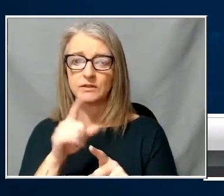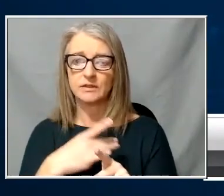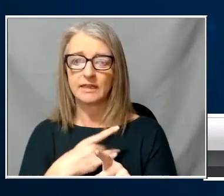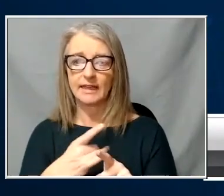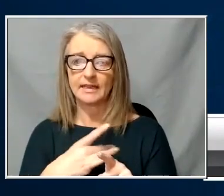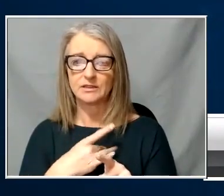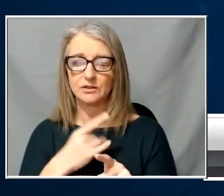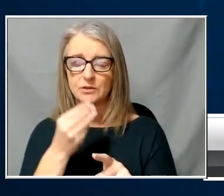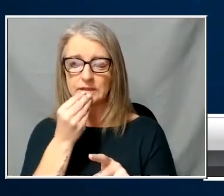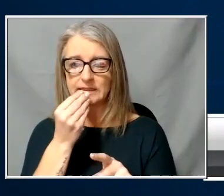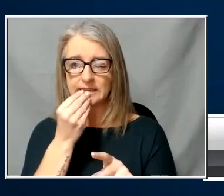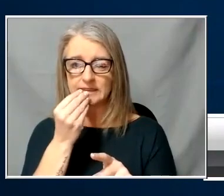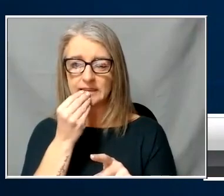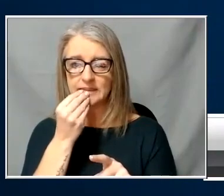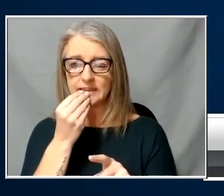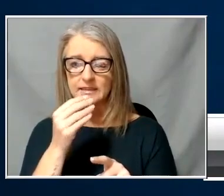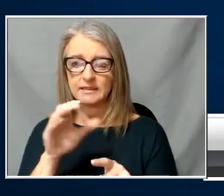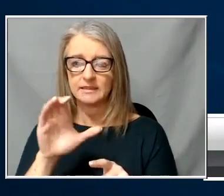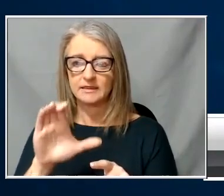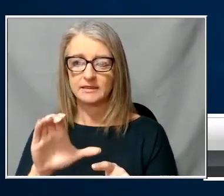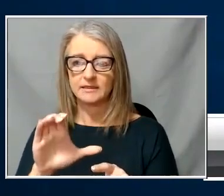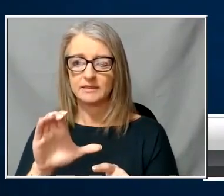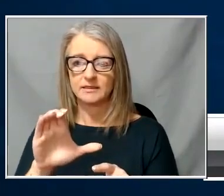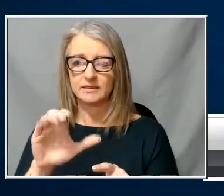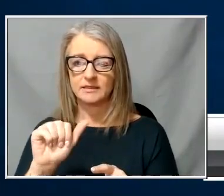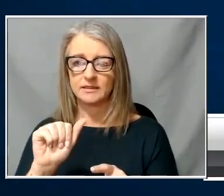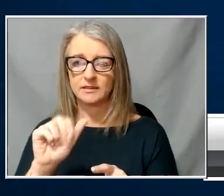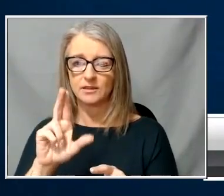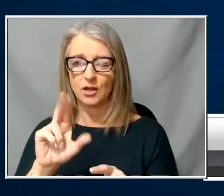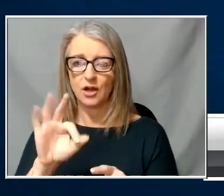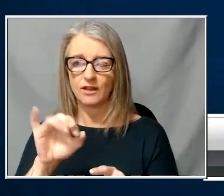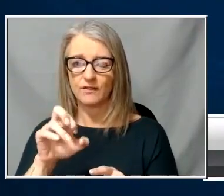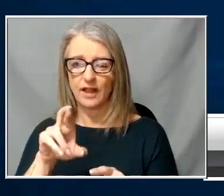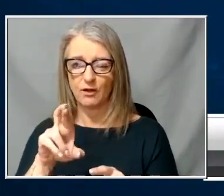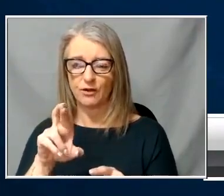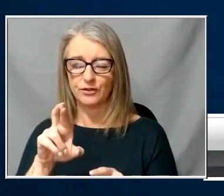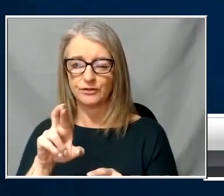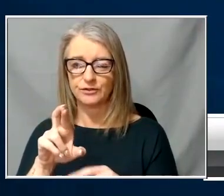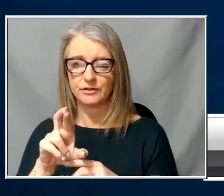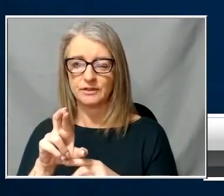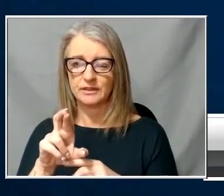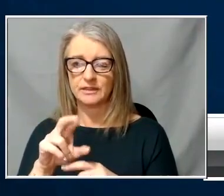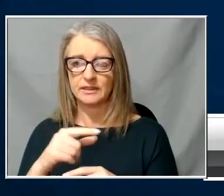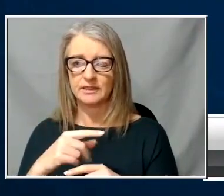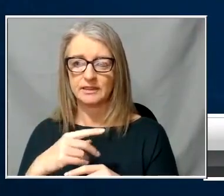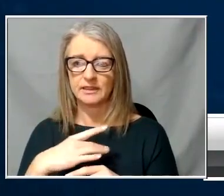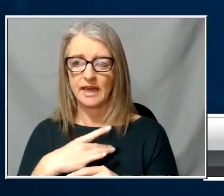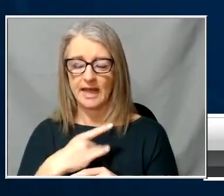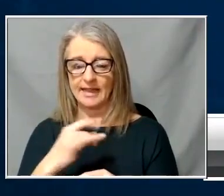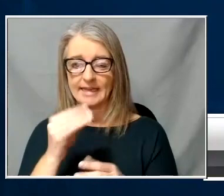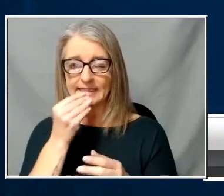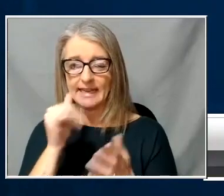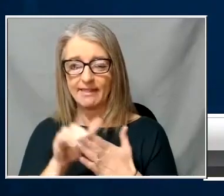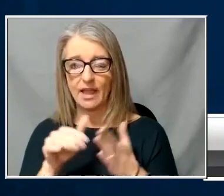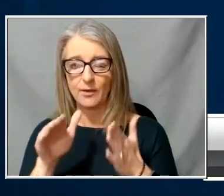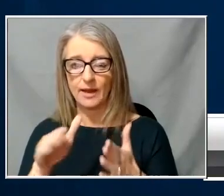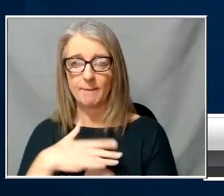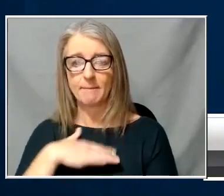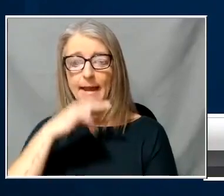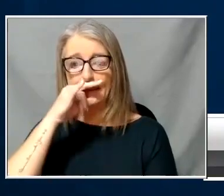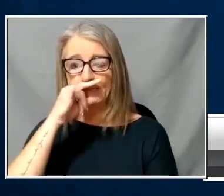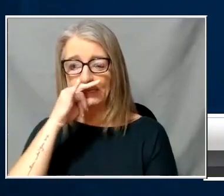eat cauliflower. Mm-hmm. This is one of the ways that, I would like to eat it. And also my kid